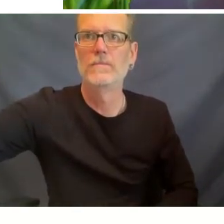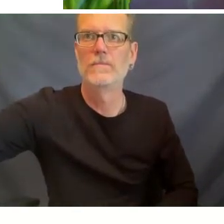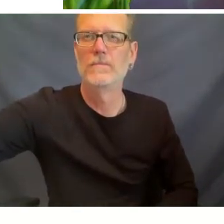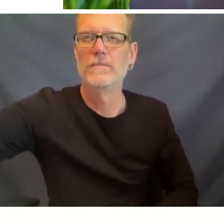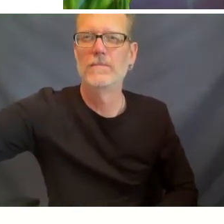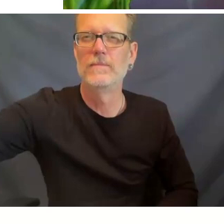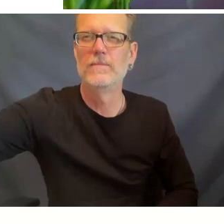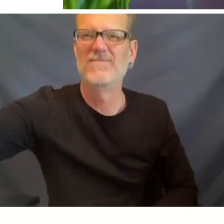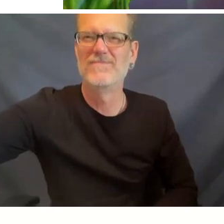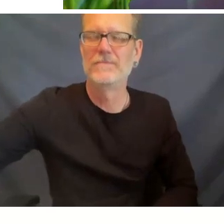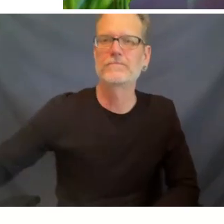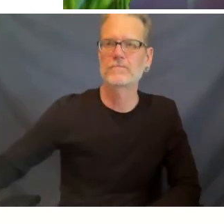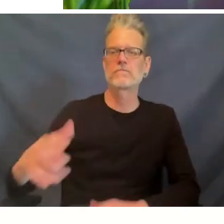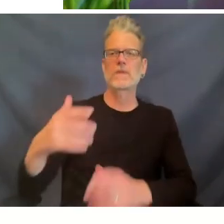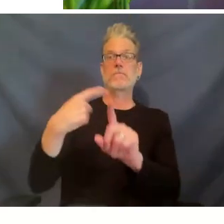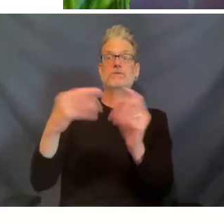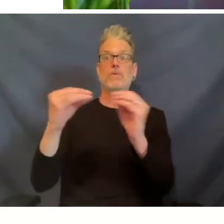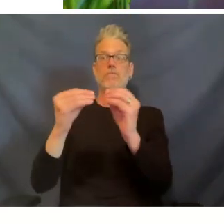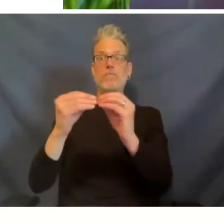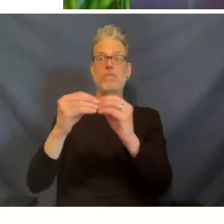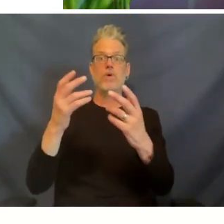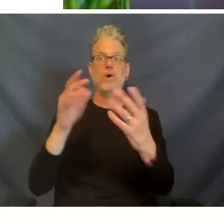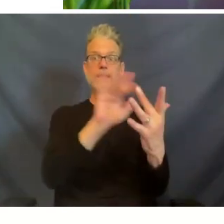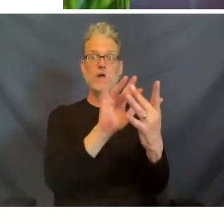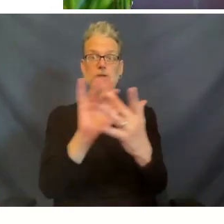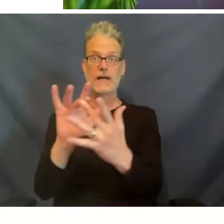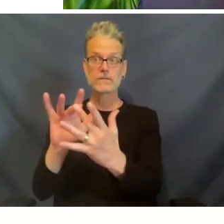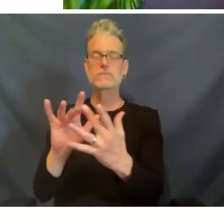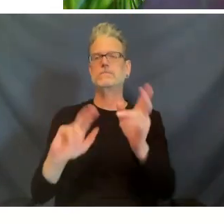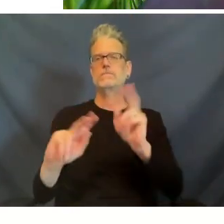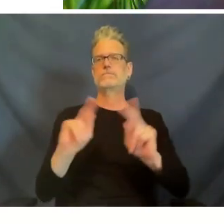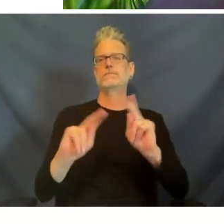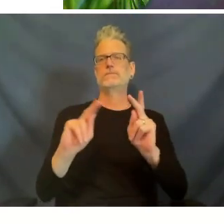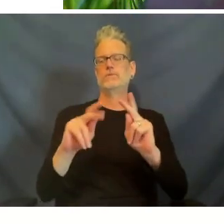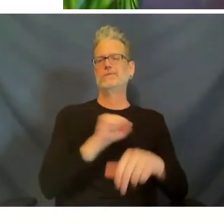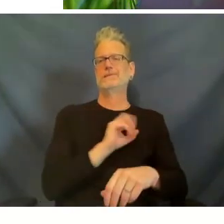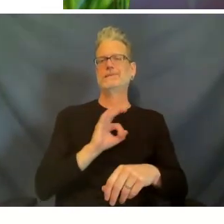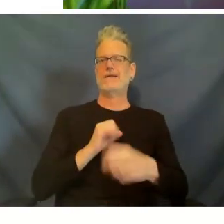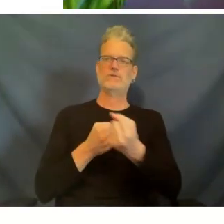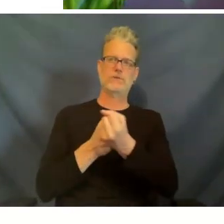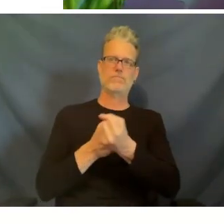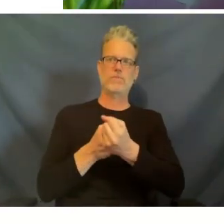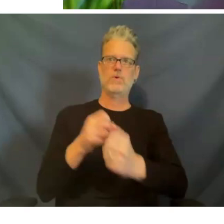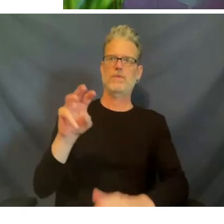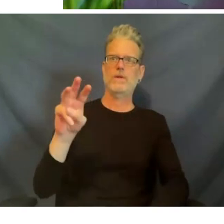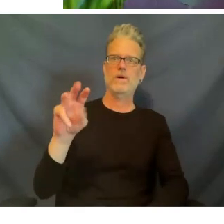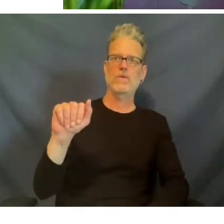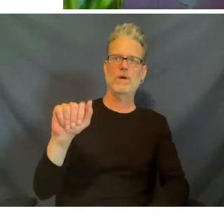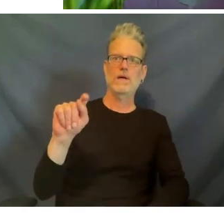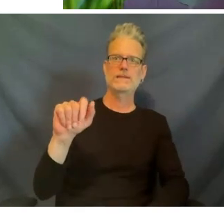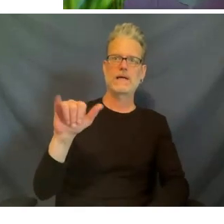this, but additional contacts for the Red Wataya include those staff that support that Wataya, which is Melissa